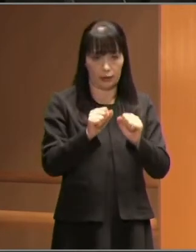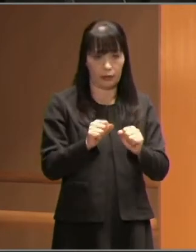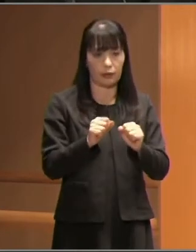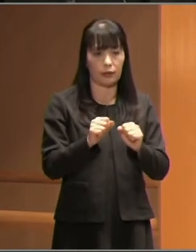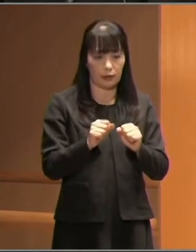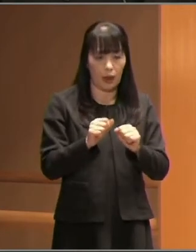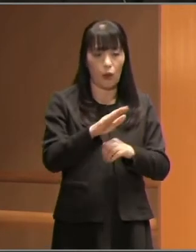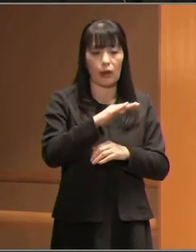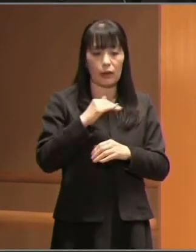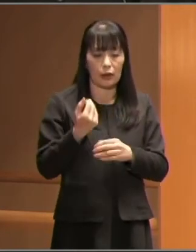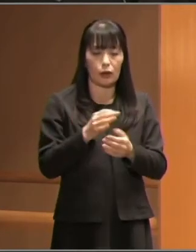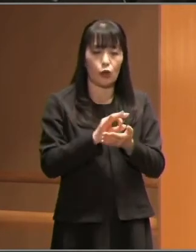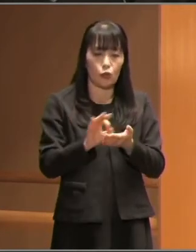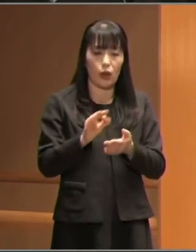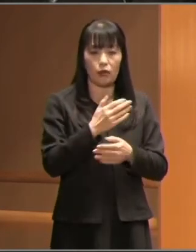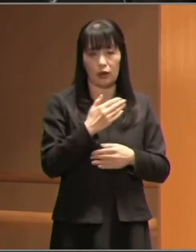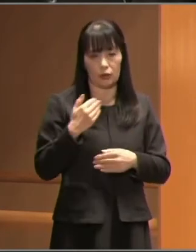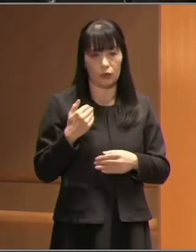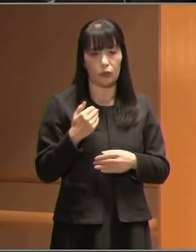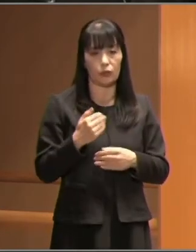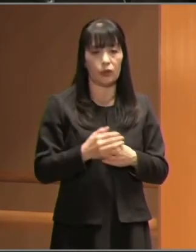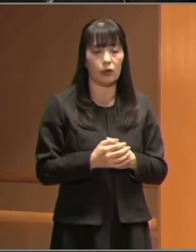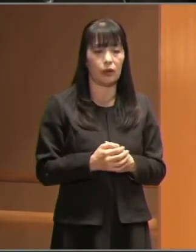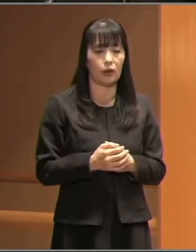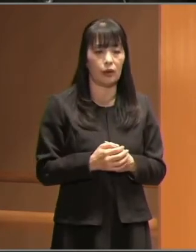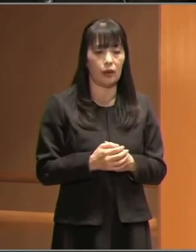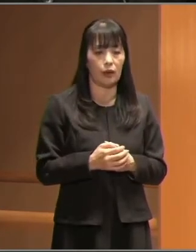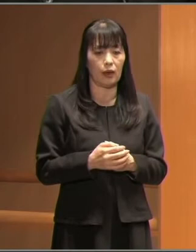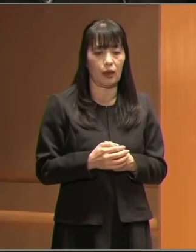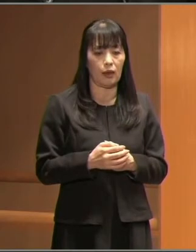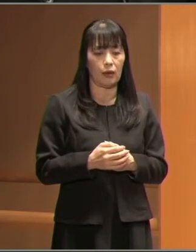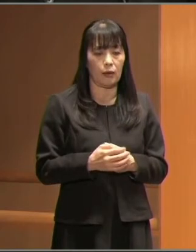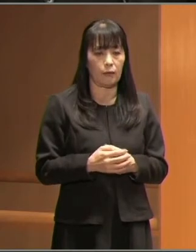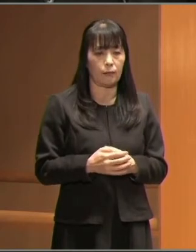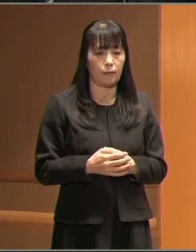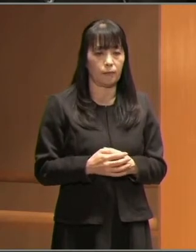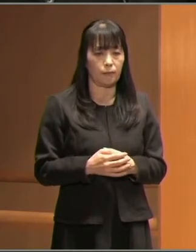These are supplied by the material suppliers.